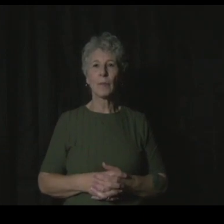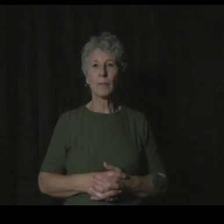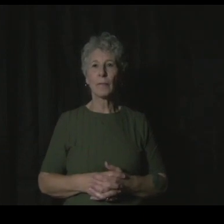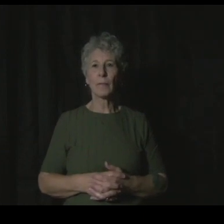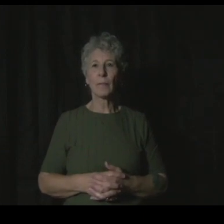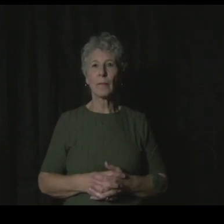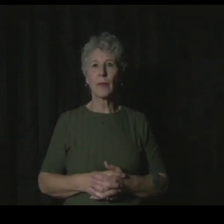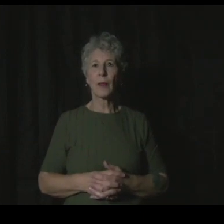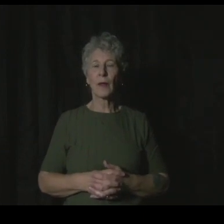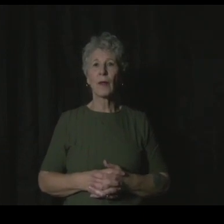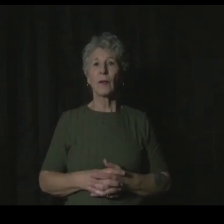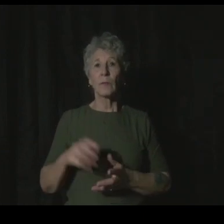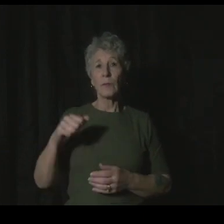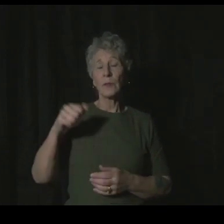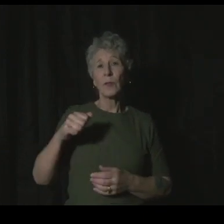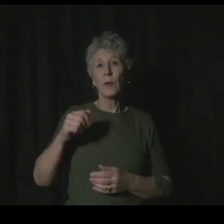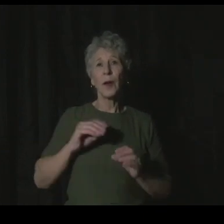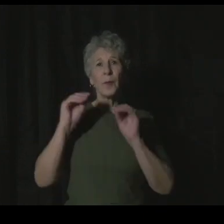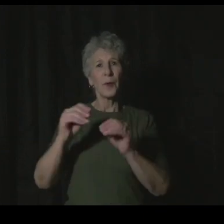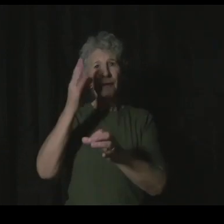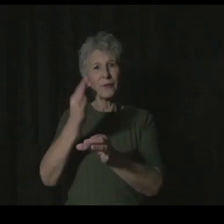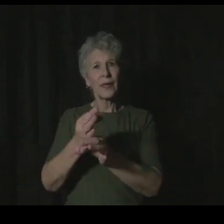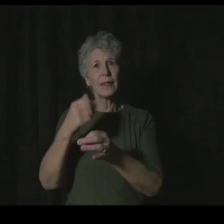We do put our faith in Jesus, but